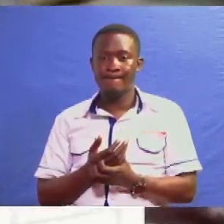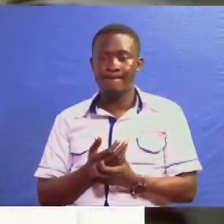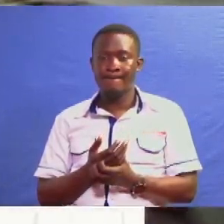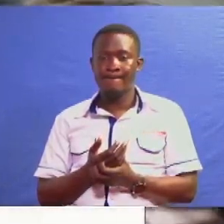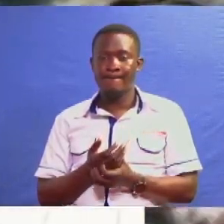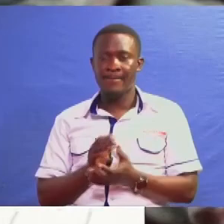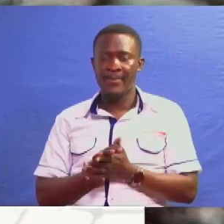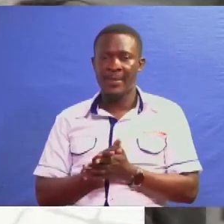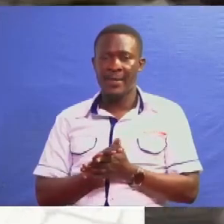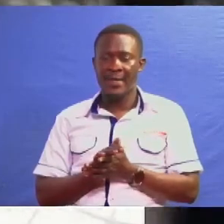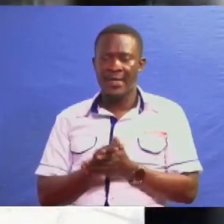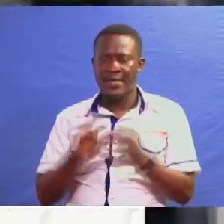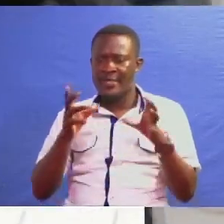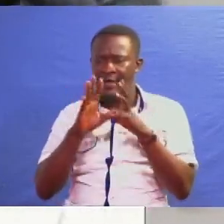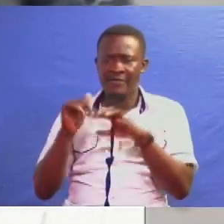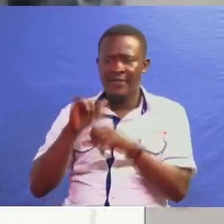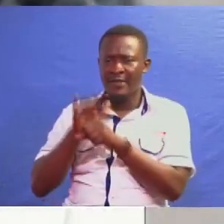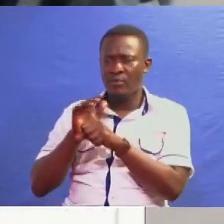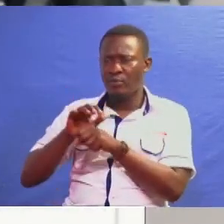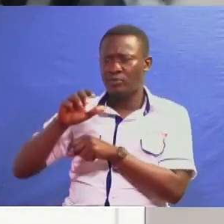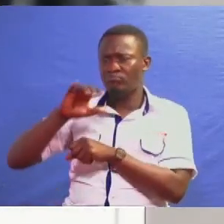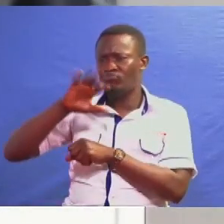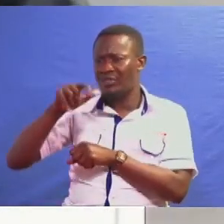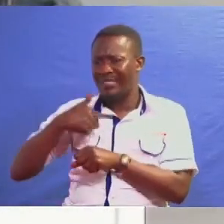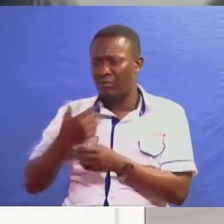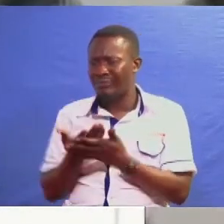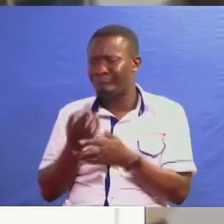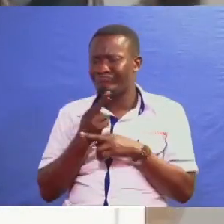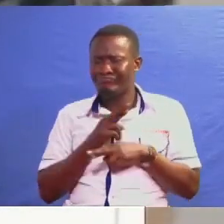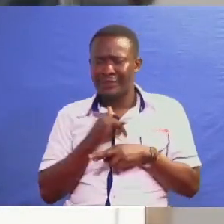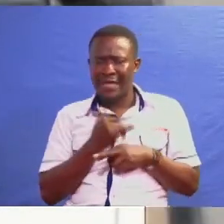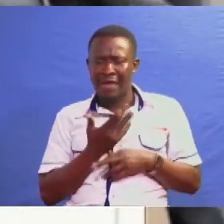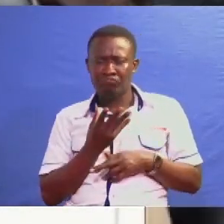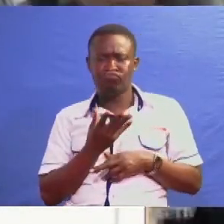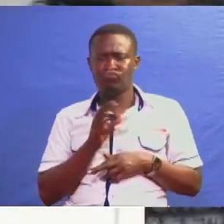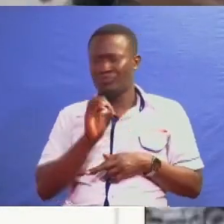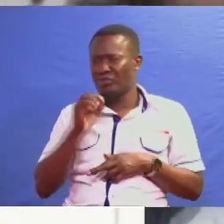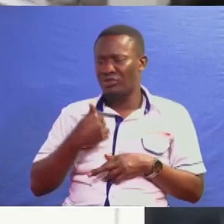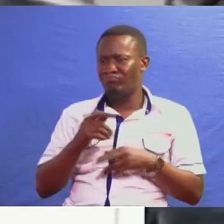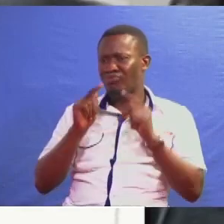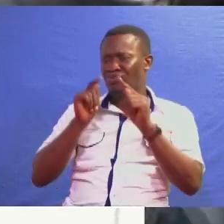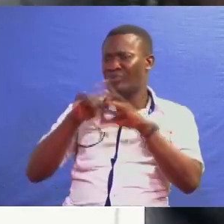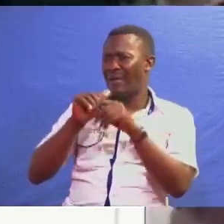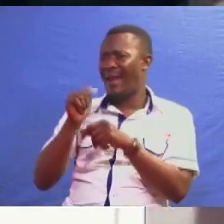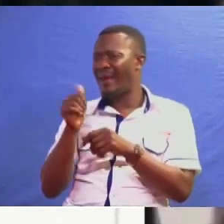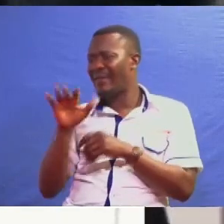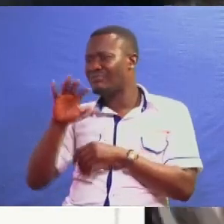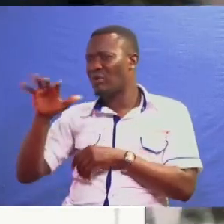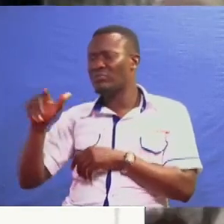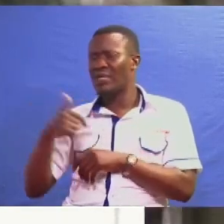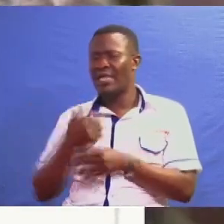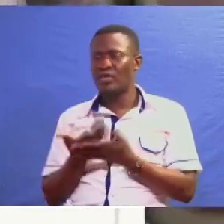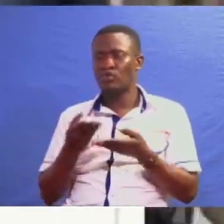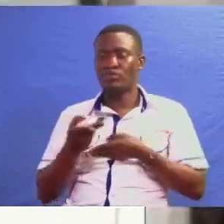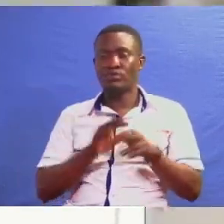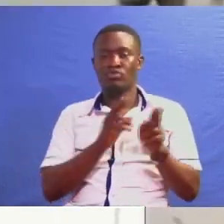The atmosphere in other major cities and towns was, however, calm, as no protests were witnessed outside the capital. It was business